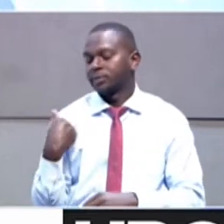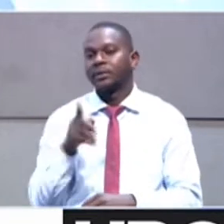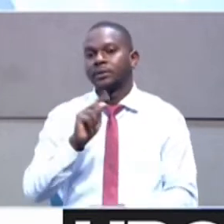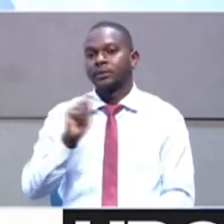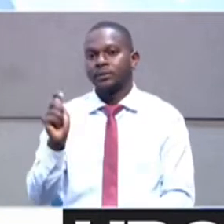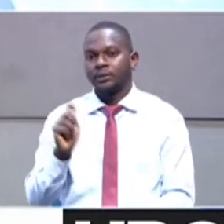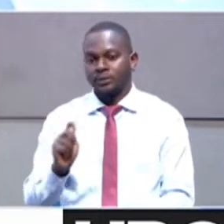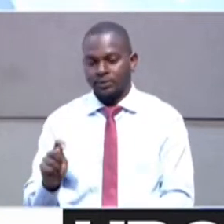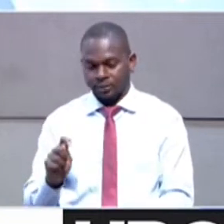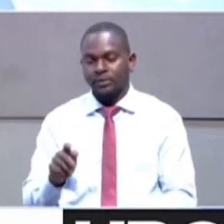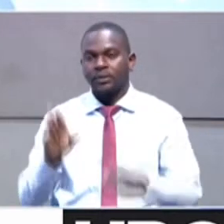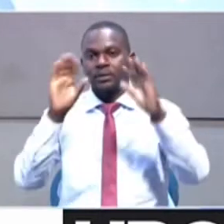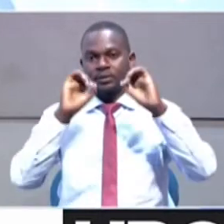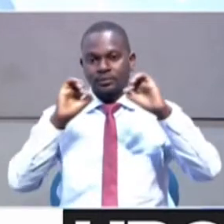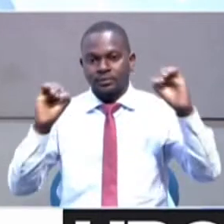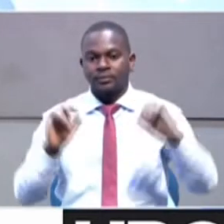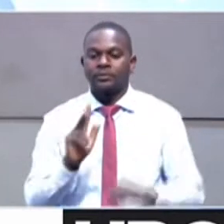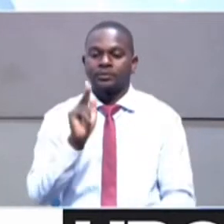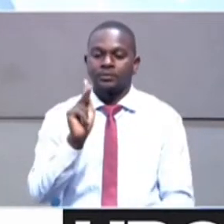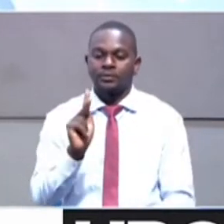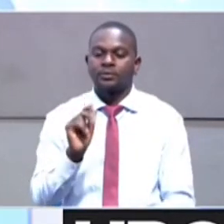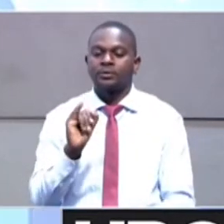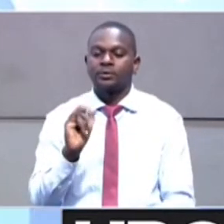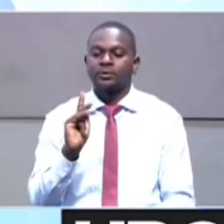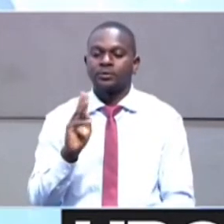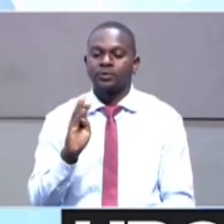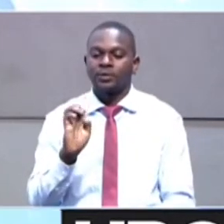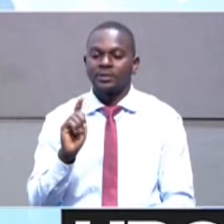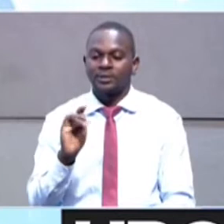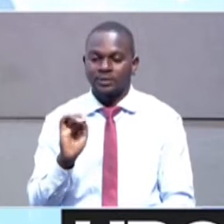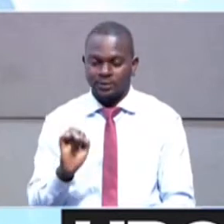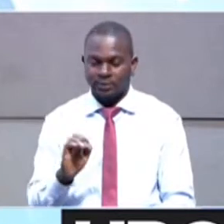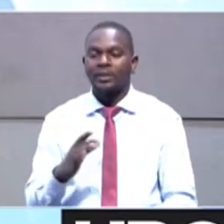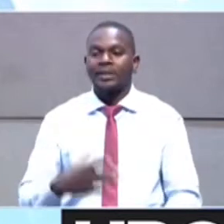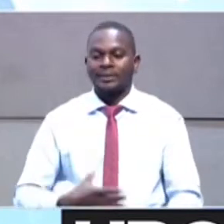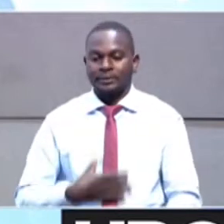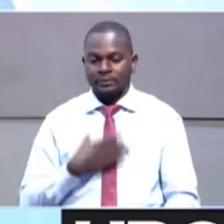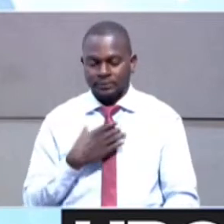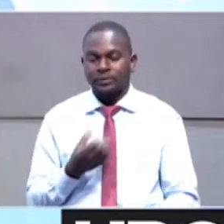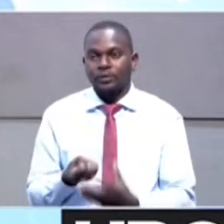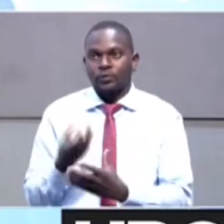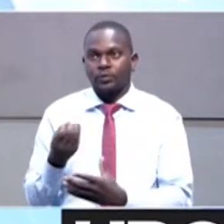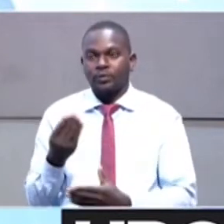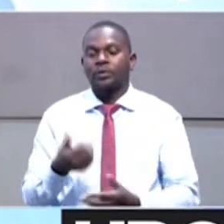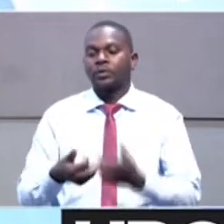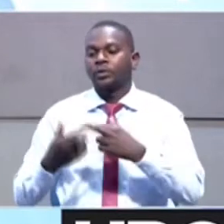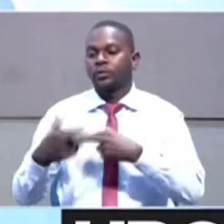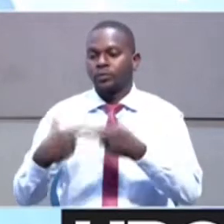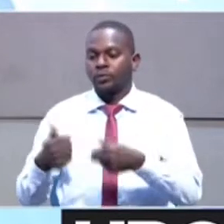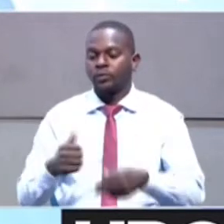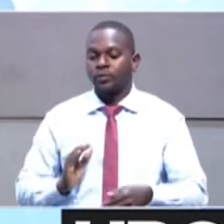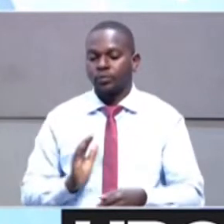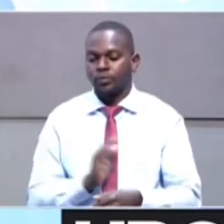president Jakaya Kikwete has visited Alliance for a Green Revolution in Uganda, where he is a board member